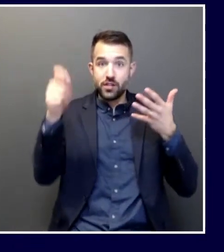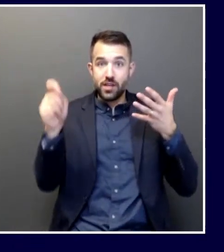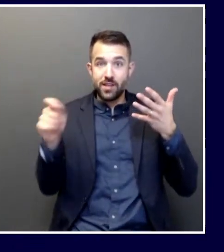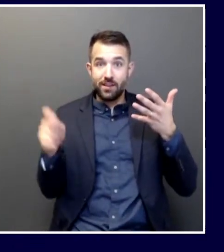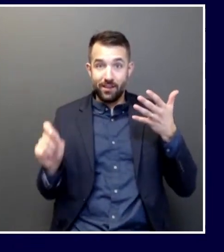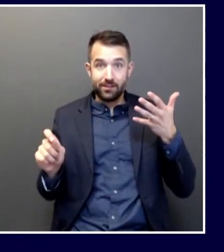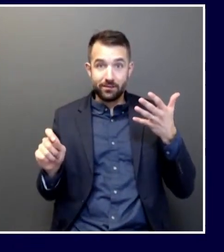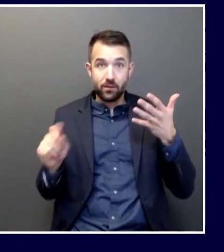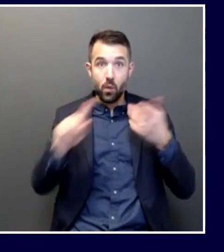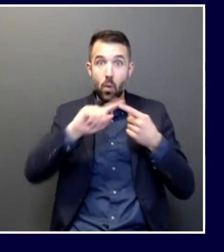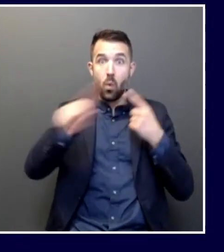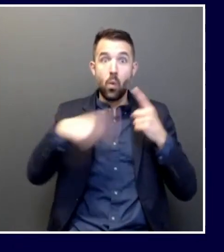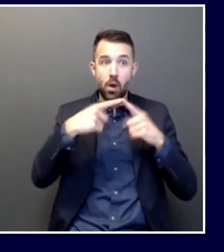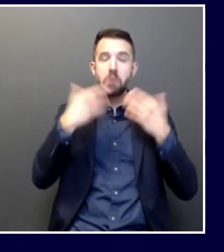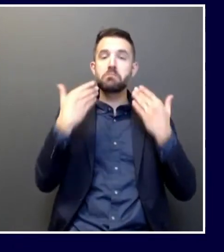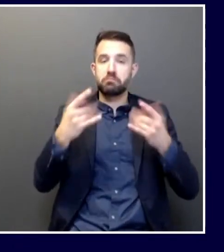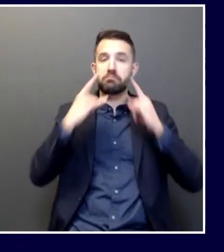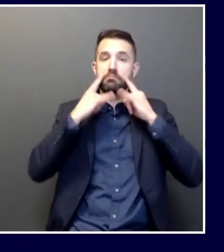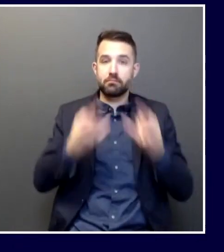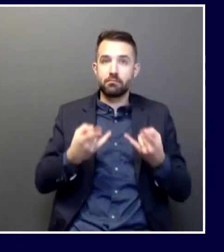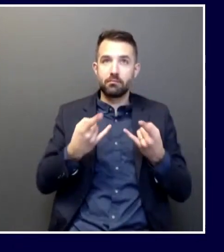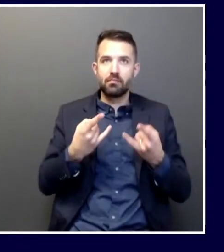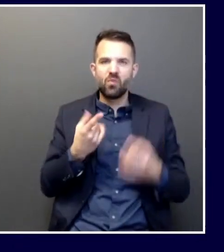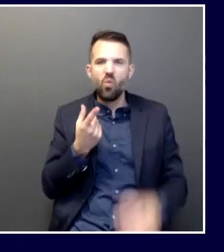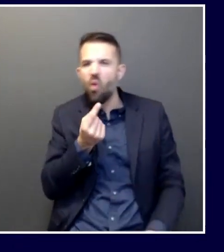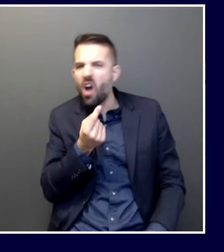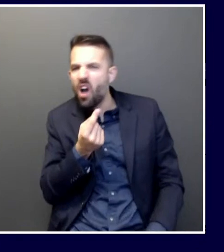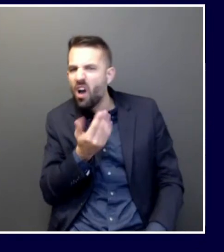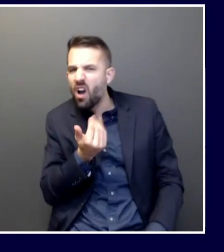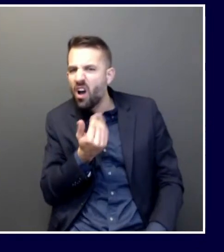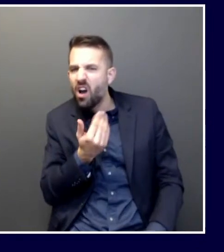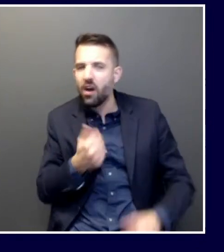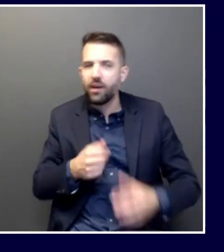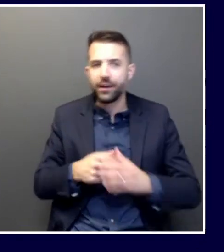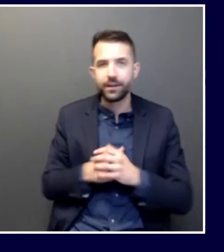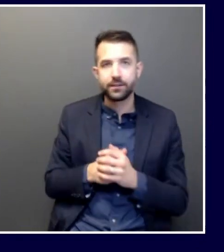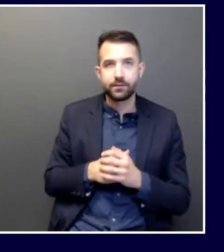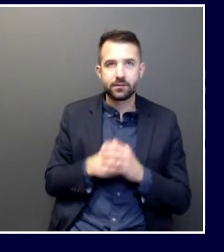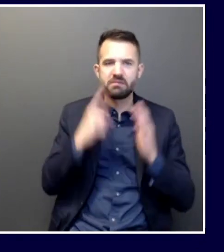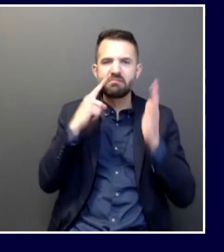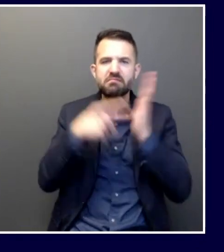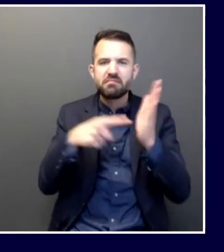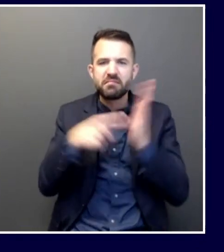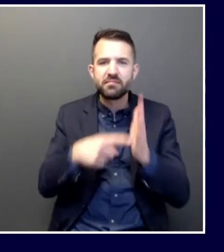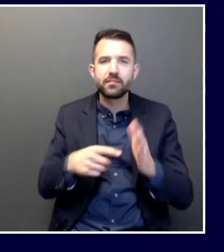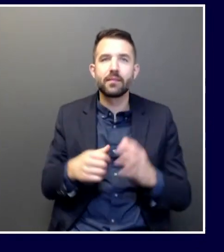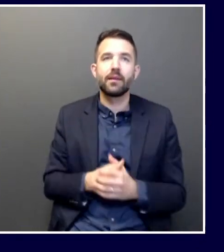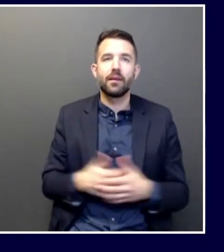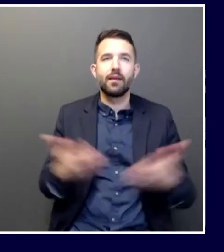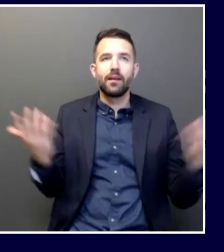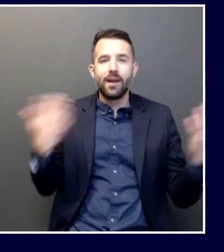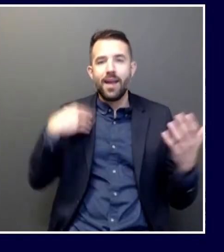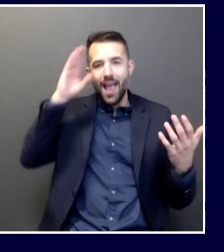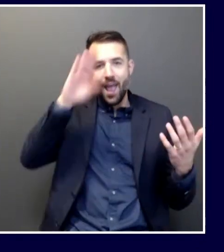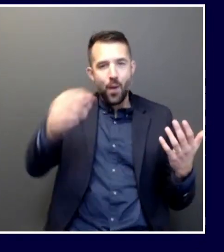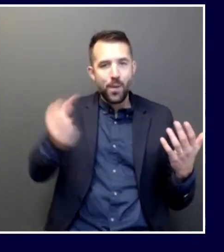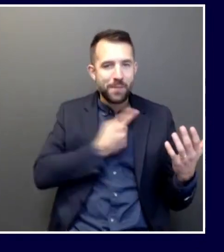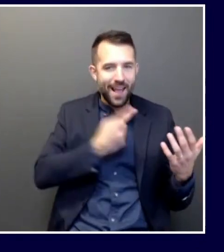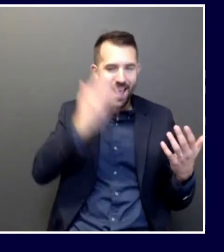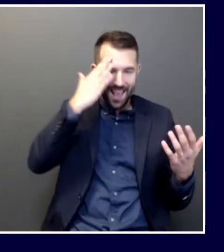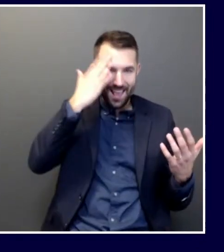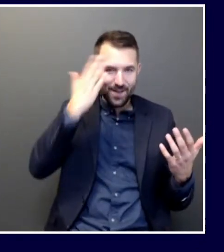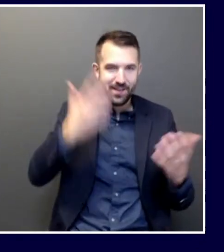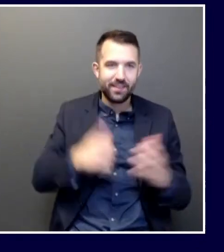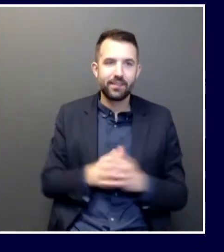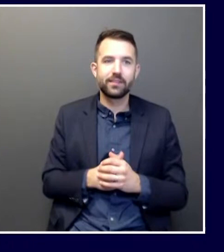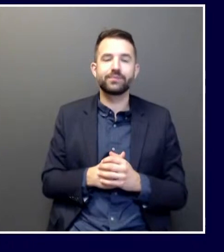And do you know like what those metrics are? Some of them are fair. Some of them are the ones that we've